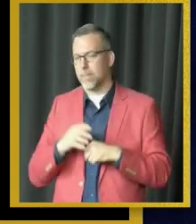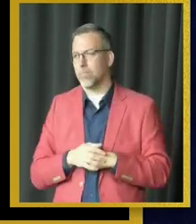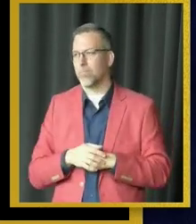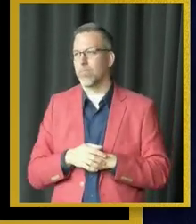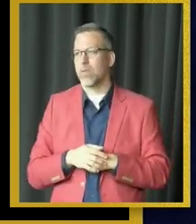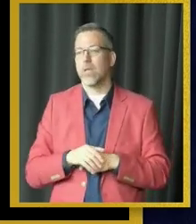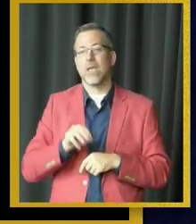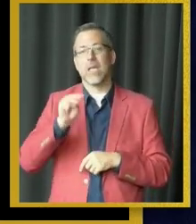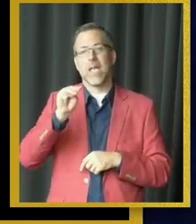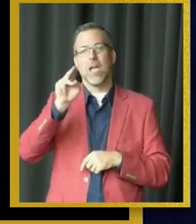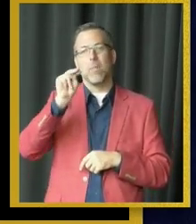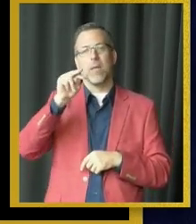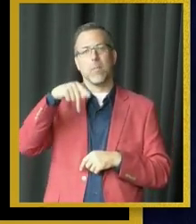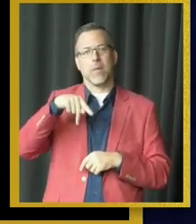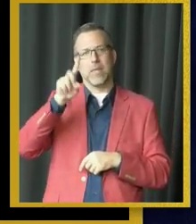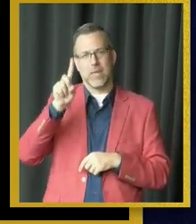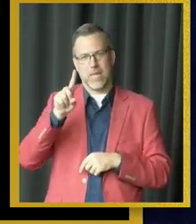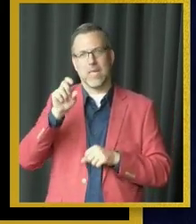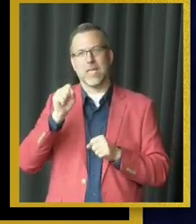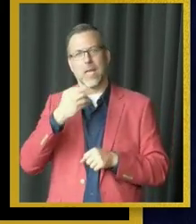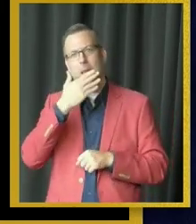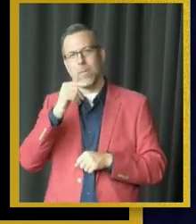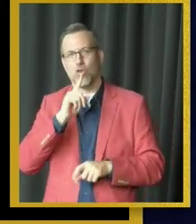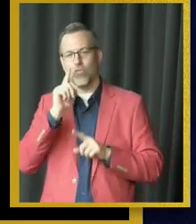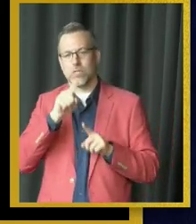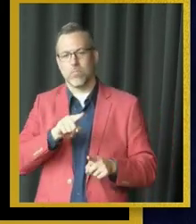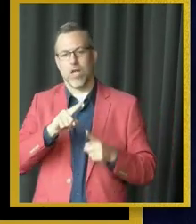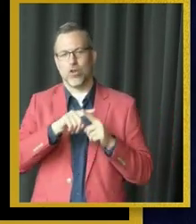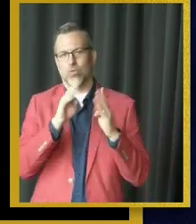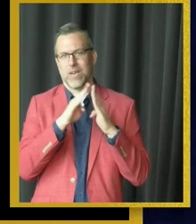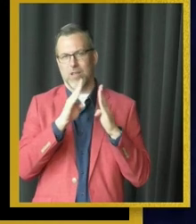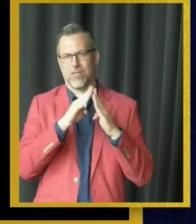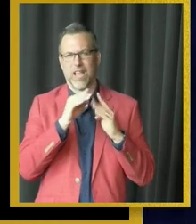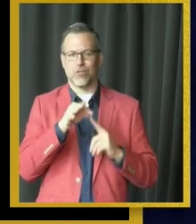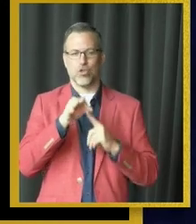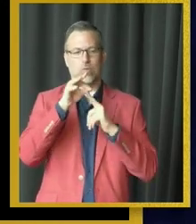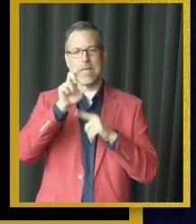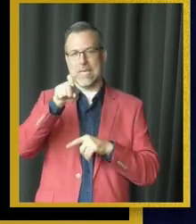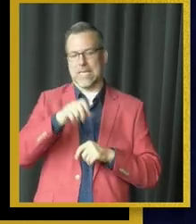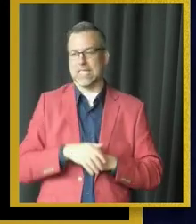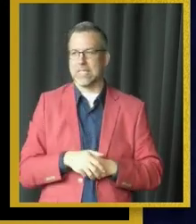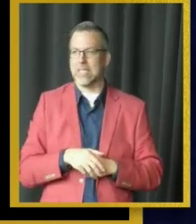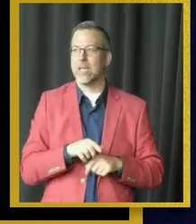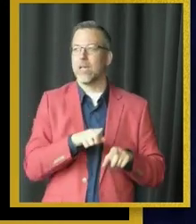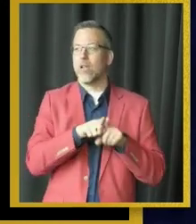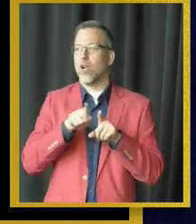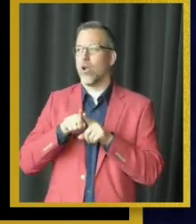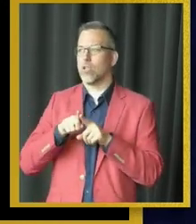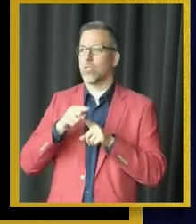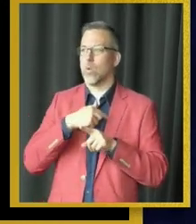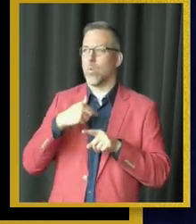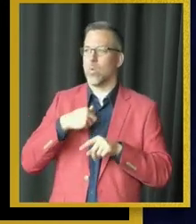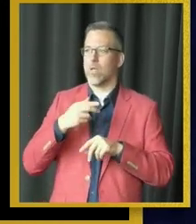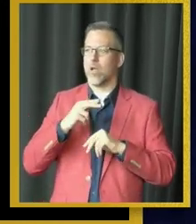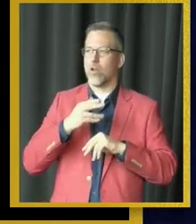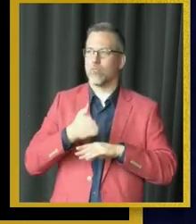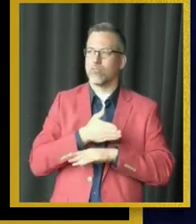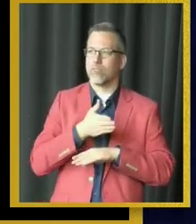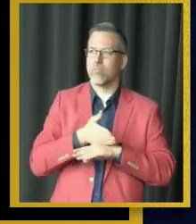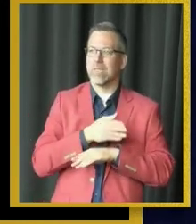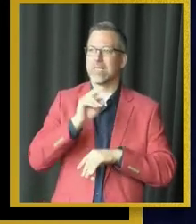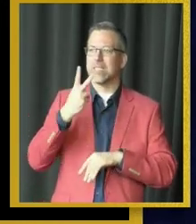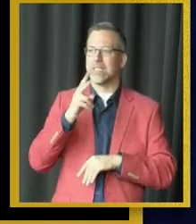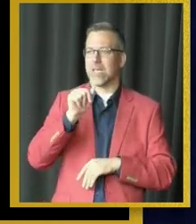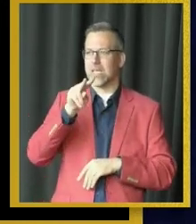Unit to better respond to downtown's unique needs. We're also restoring and rebuilding our historic 2nd